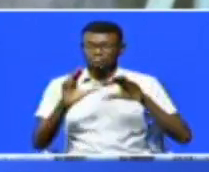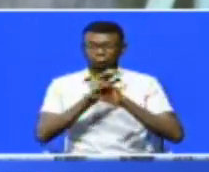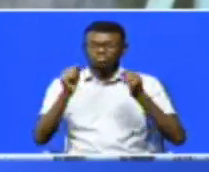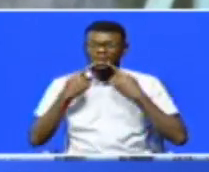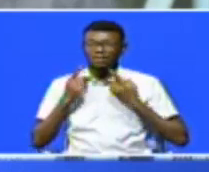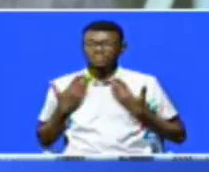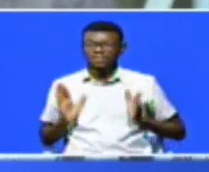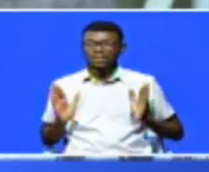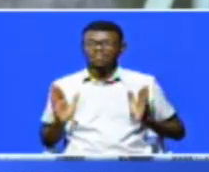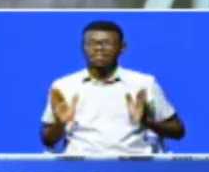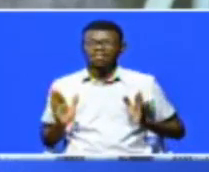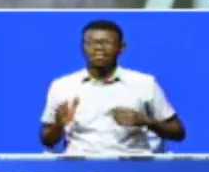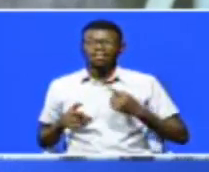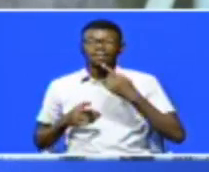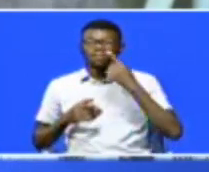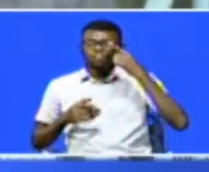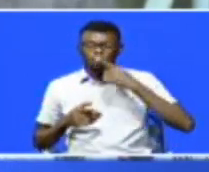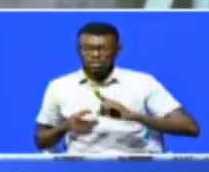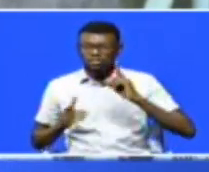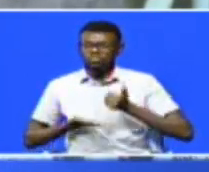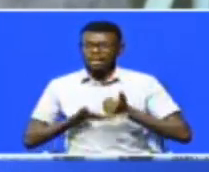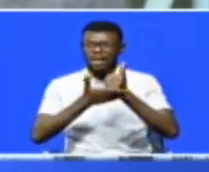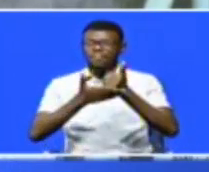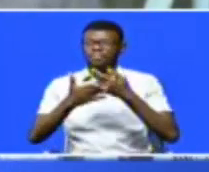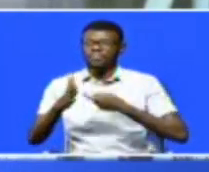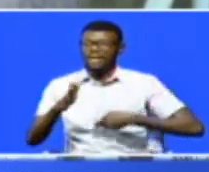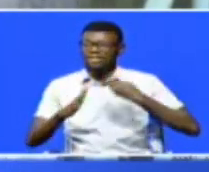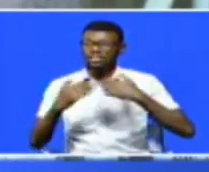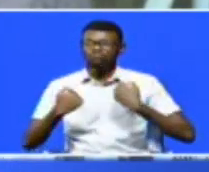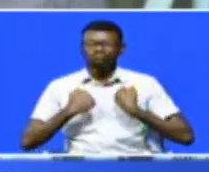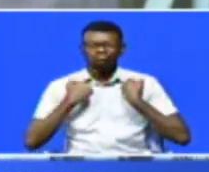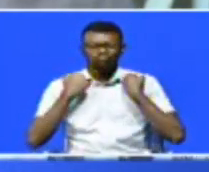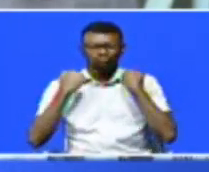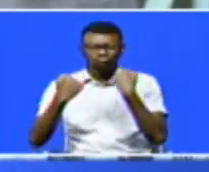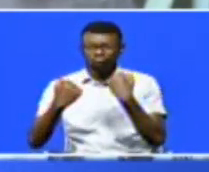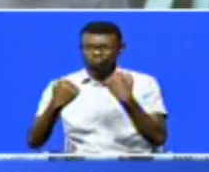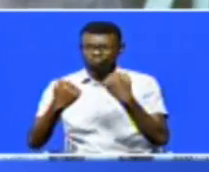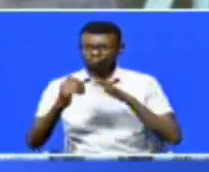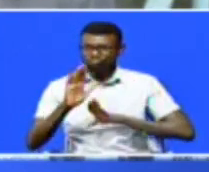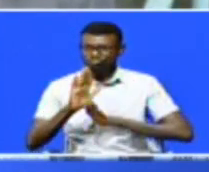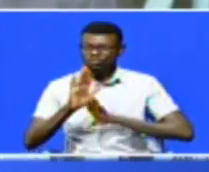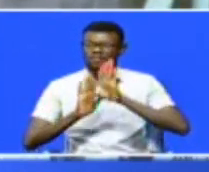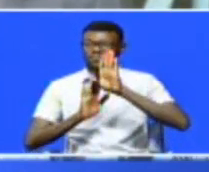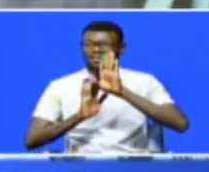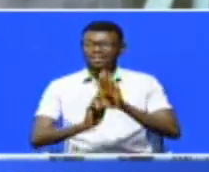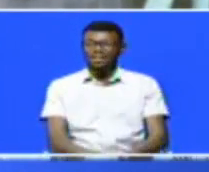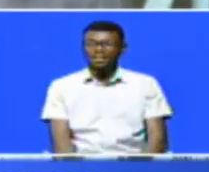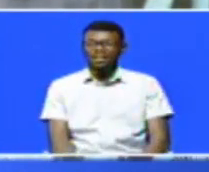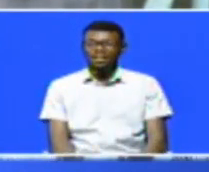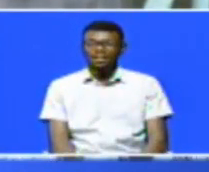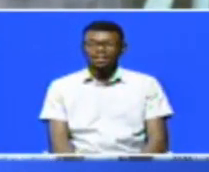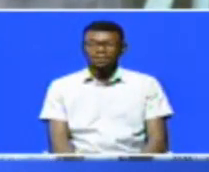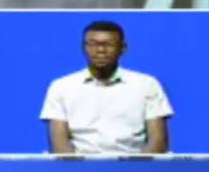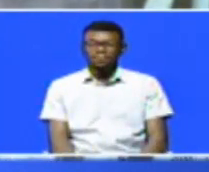to finally put our industry on a strong growth path. The chapter